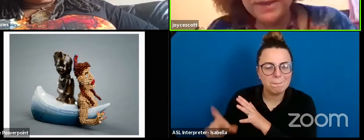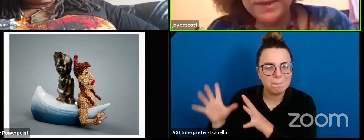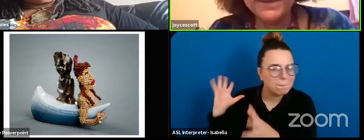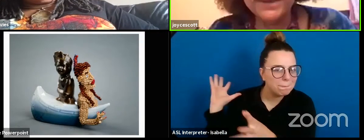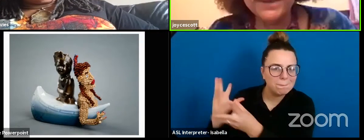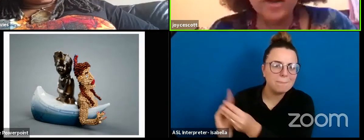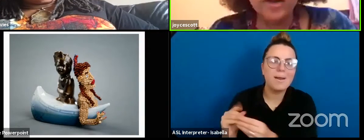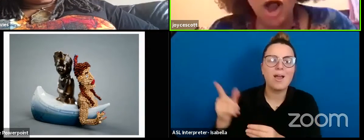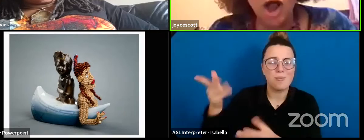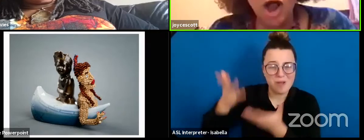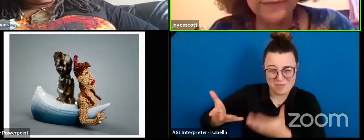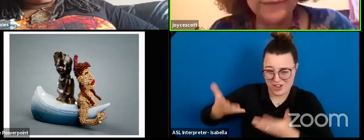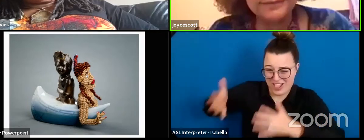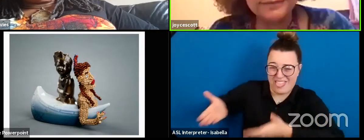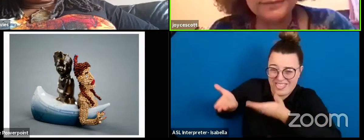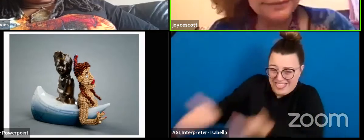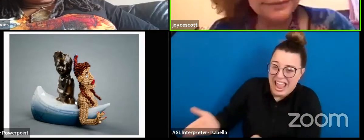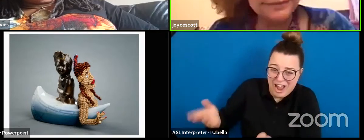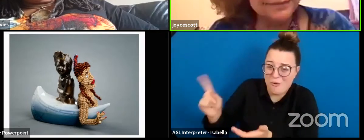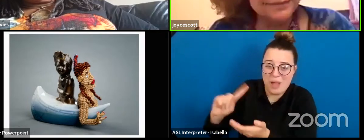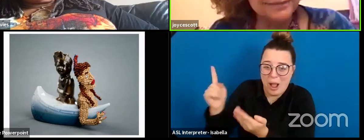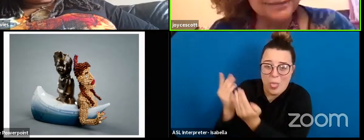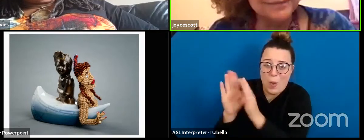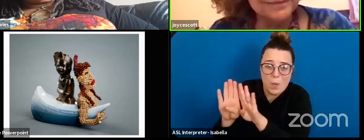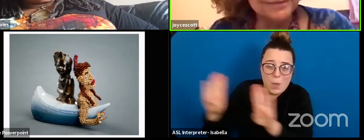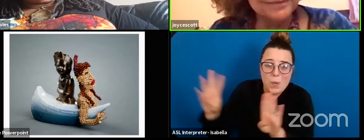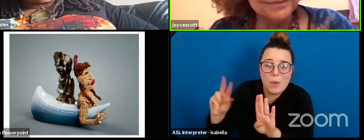probably right there where the wall is.